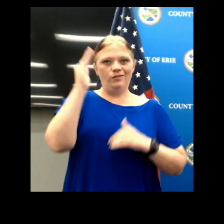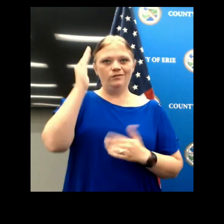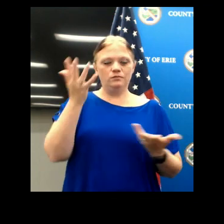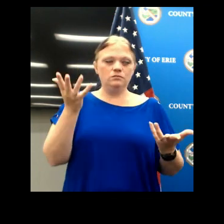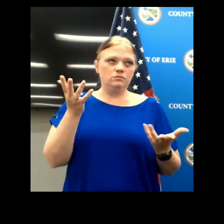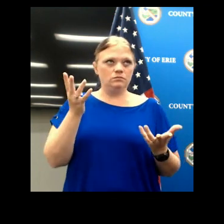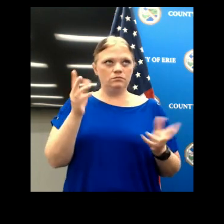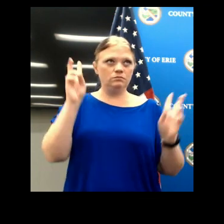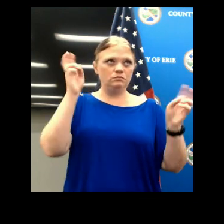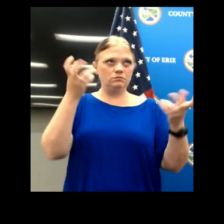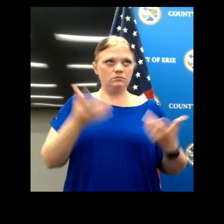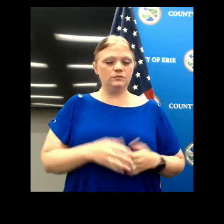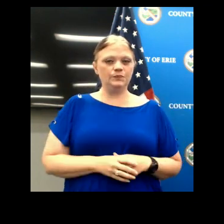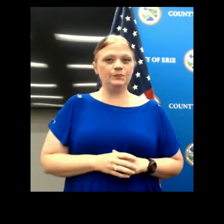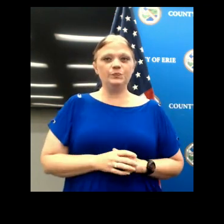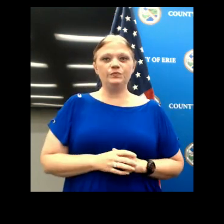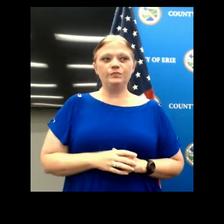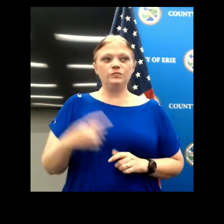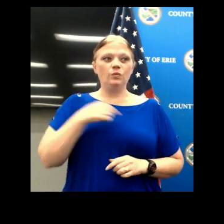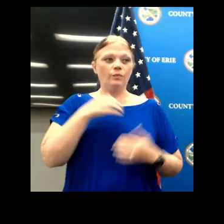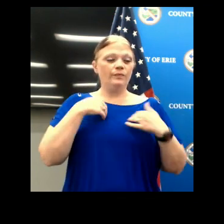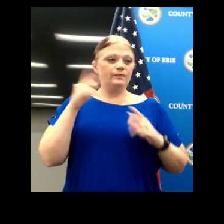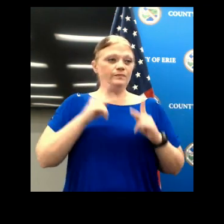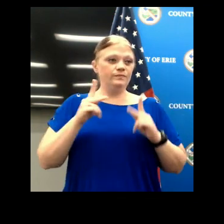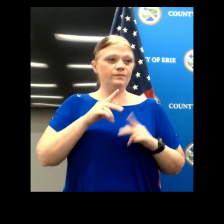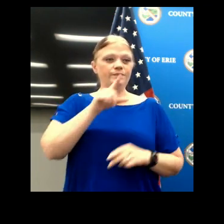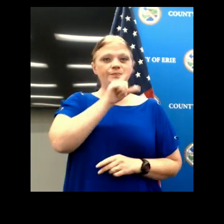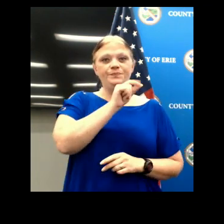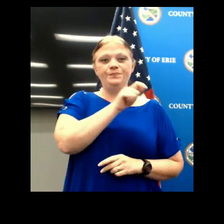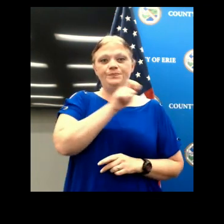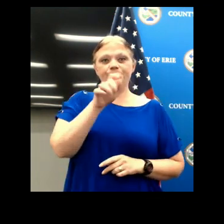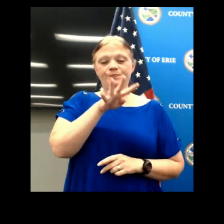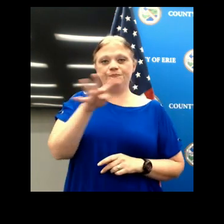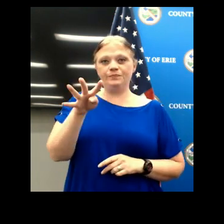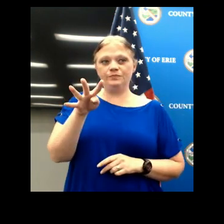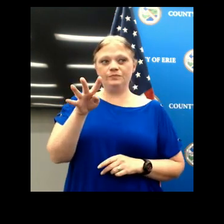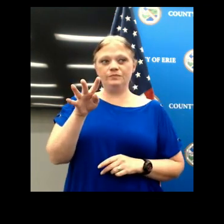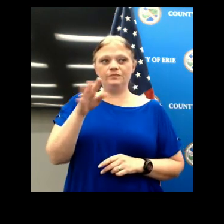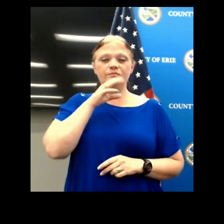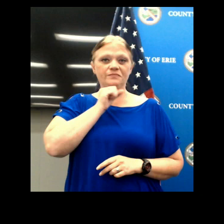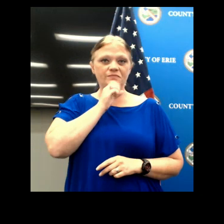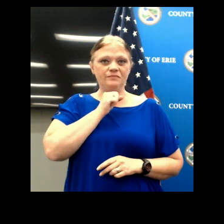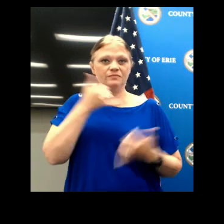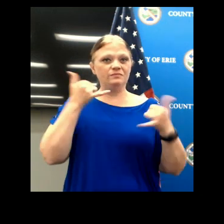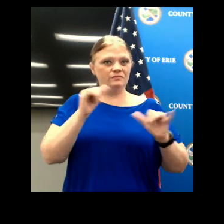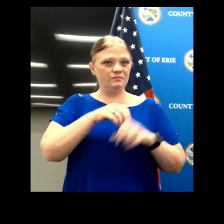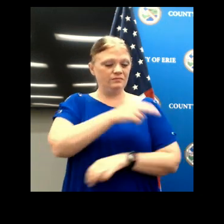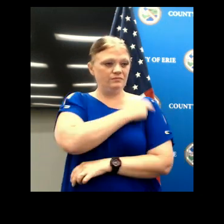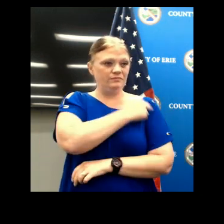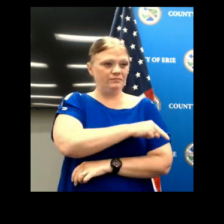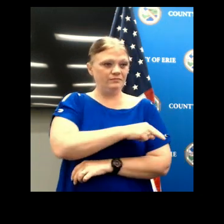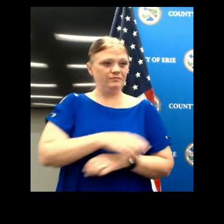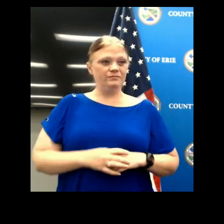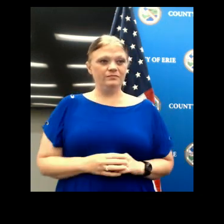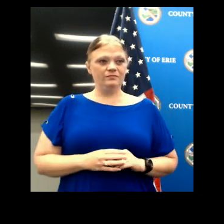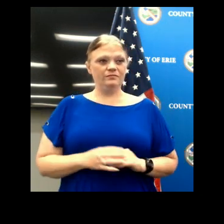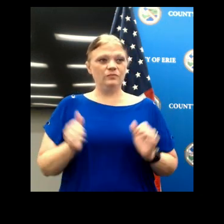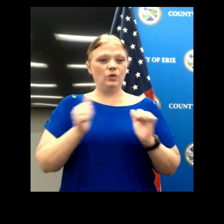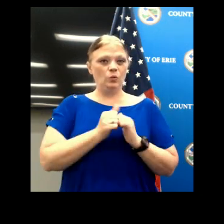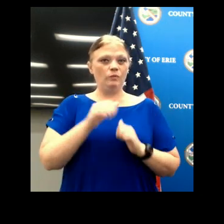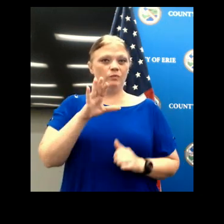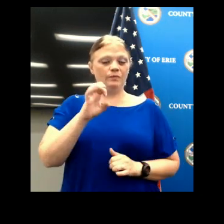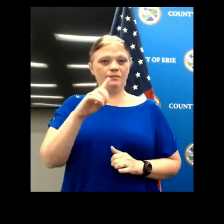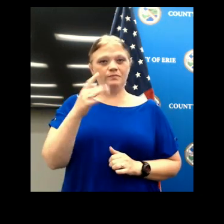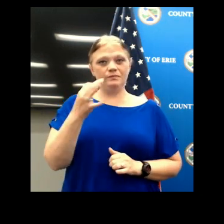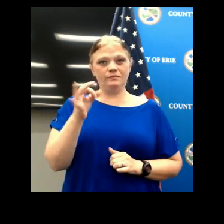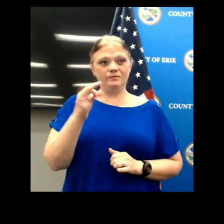say. So we do have individuals in the 20 to 44 range that are still hospitalized in Erie County hospitals with